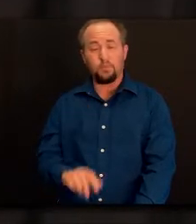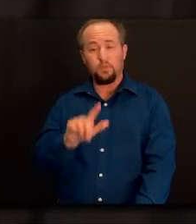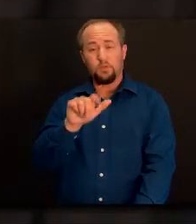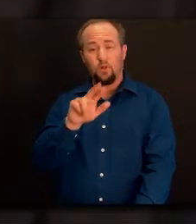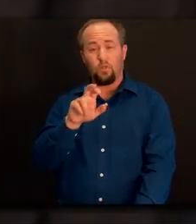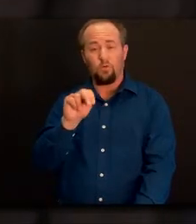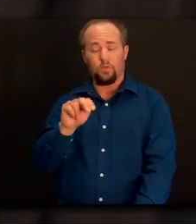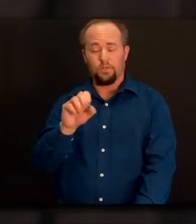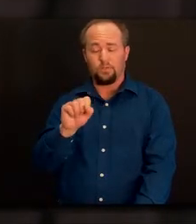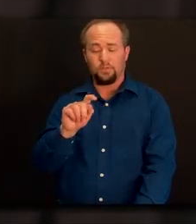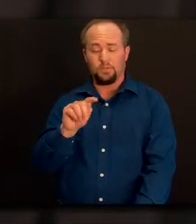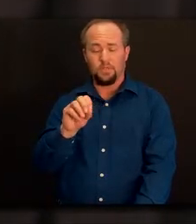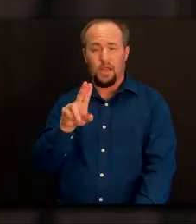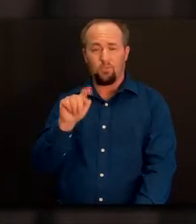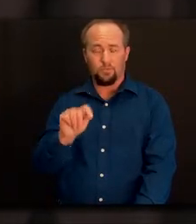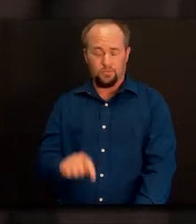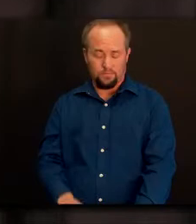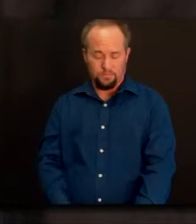Lauren Stout.